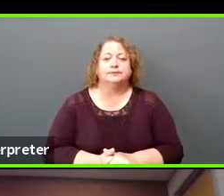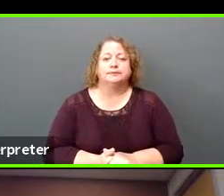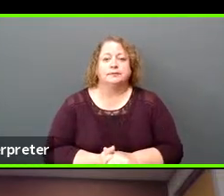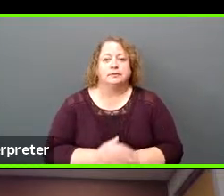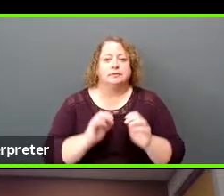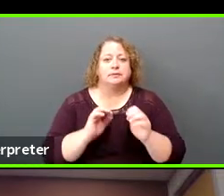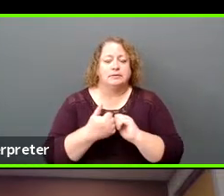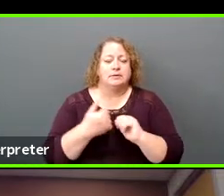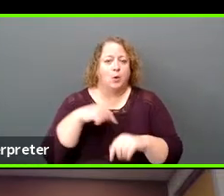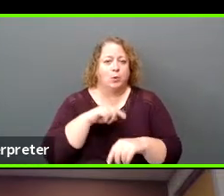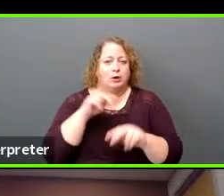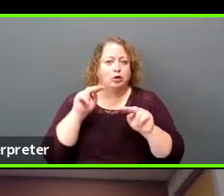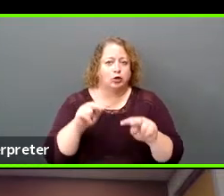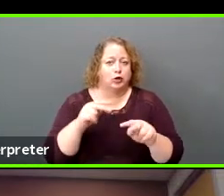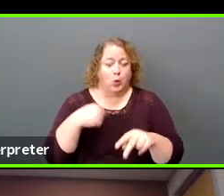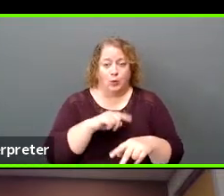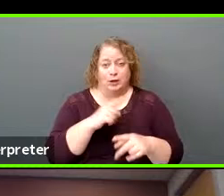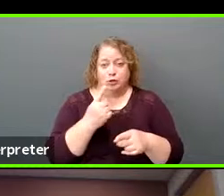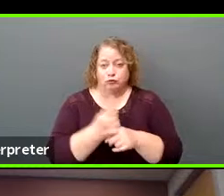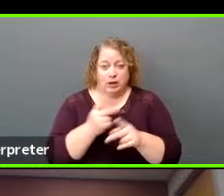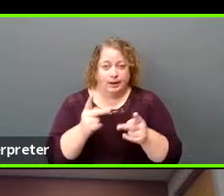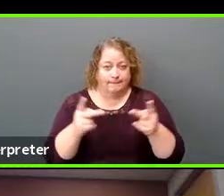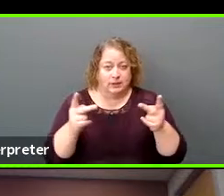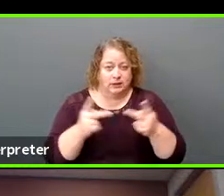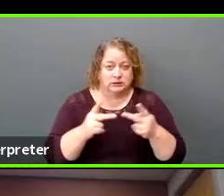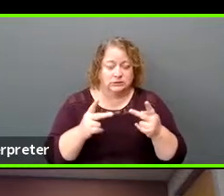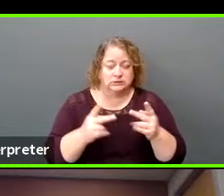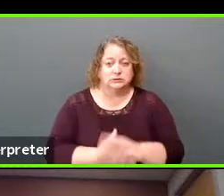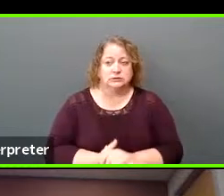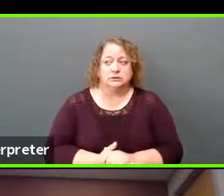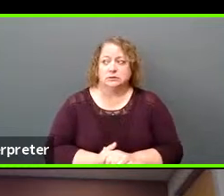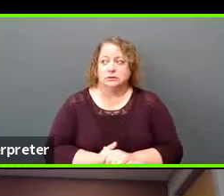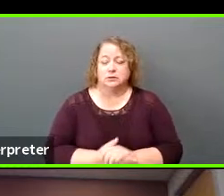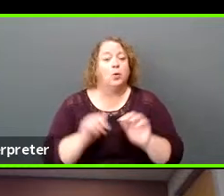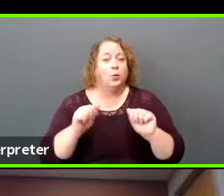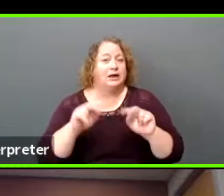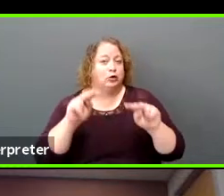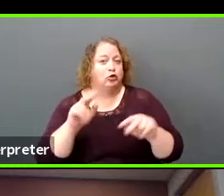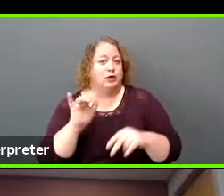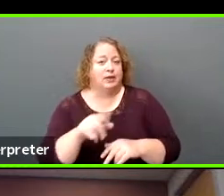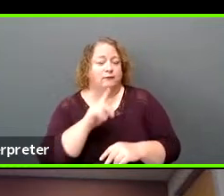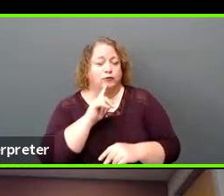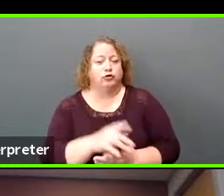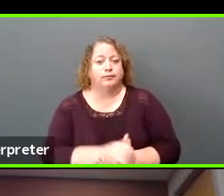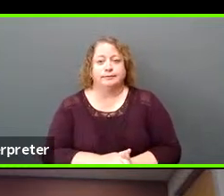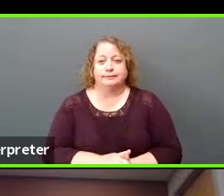we look at to just say, are we in the right place, or are we moving in the right direction? We could take a look at that.